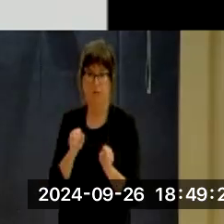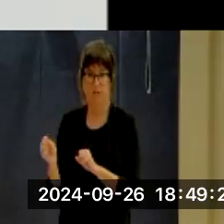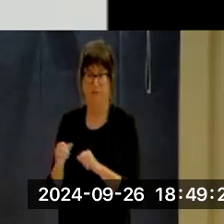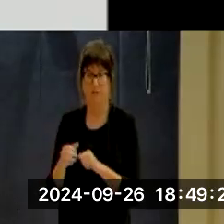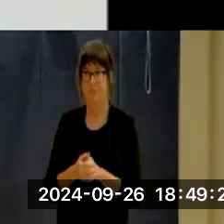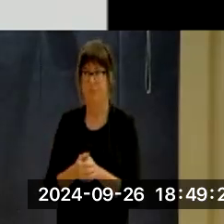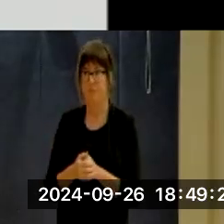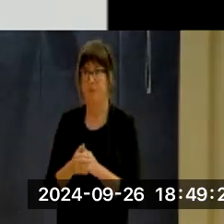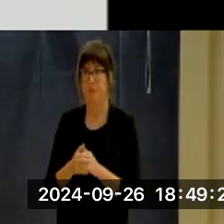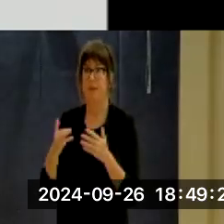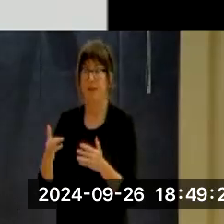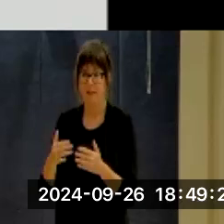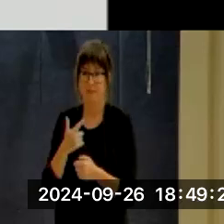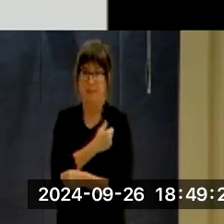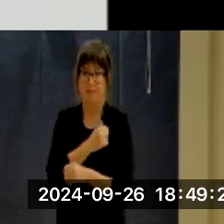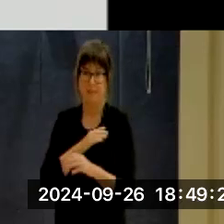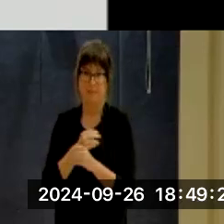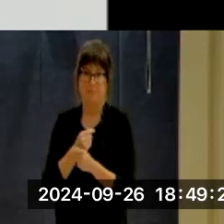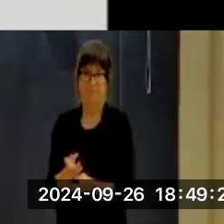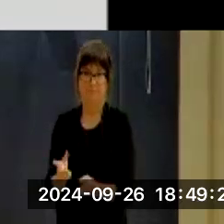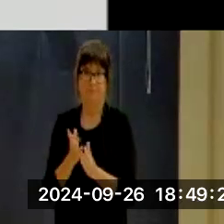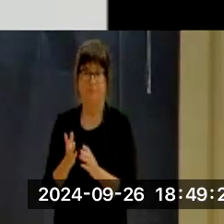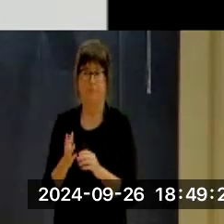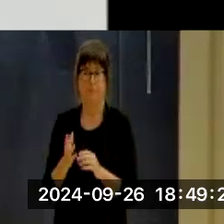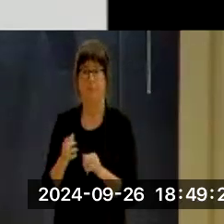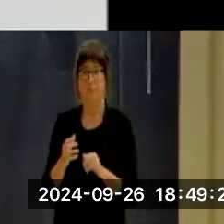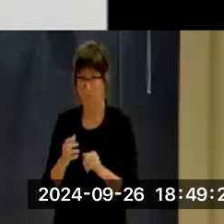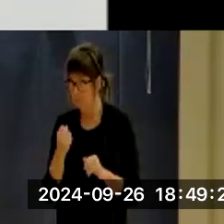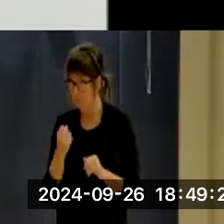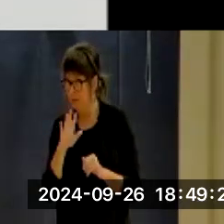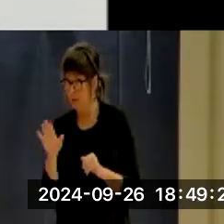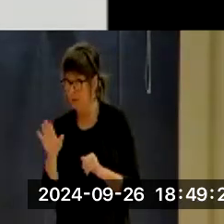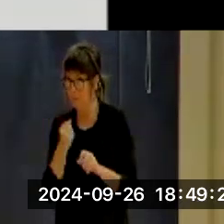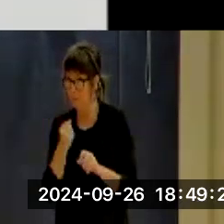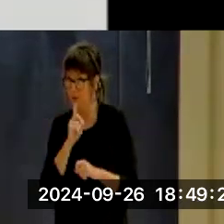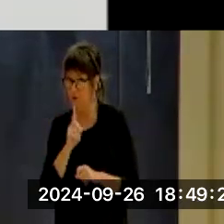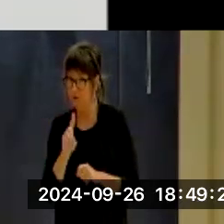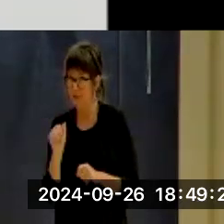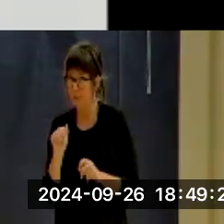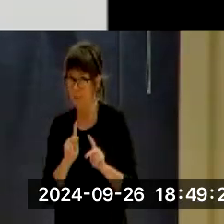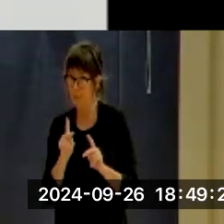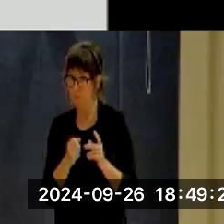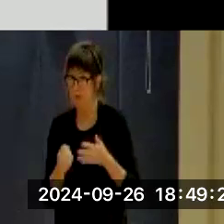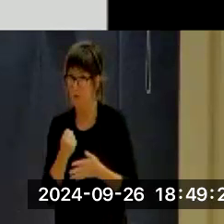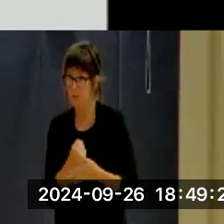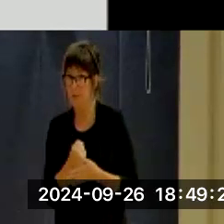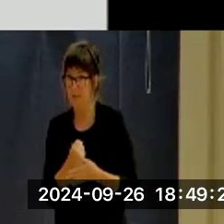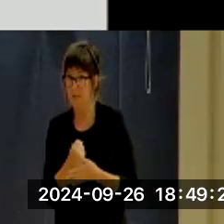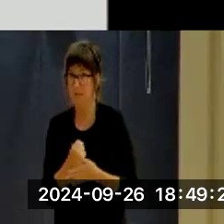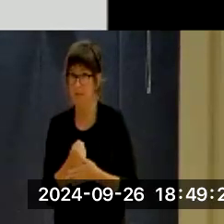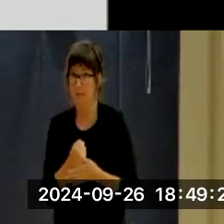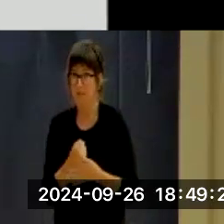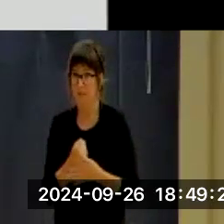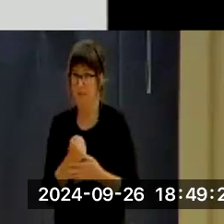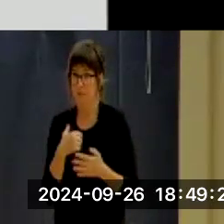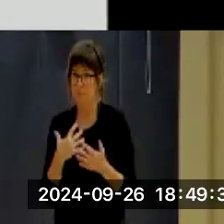having vaccines available for folks, to make sure that disabled people were a priority for being able to